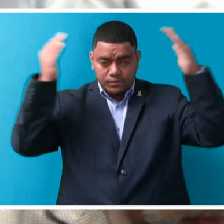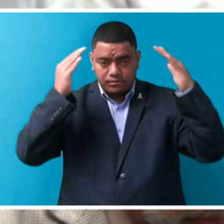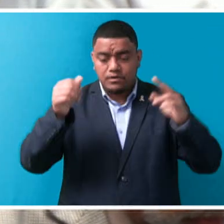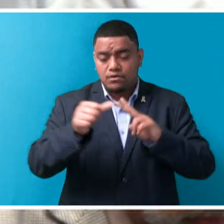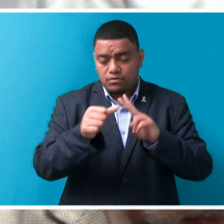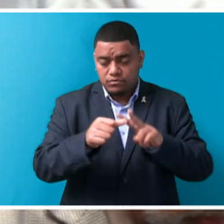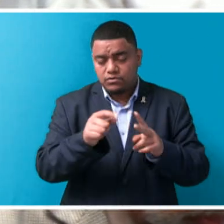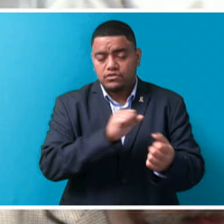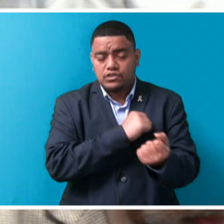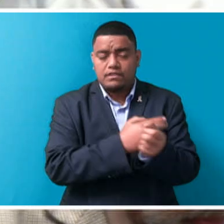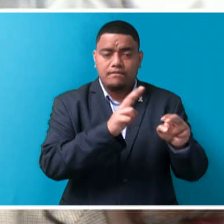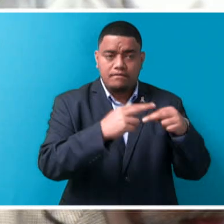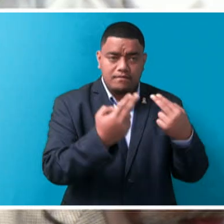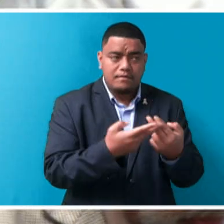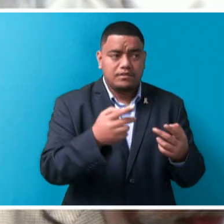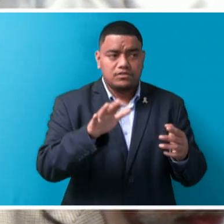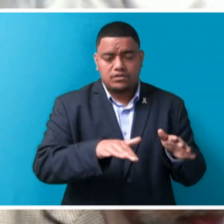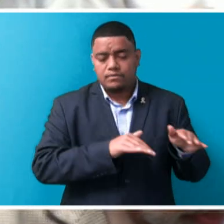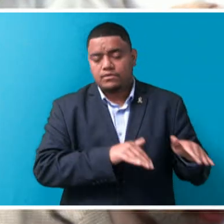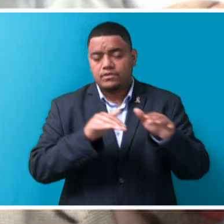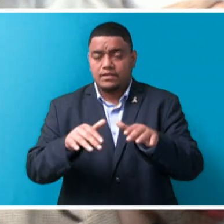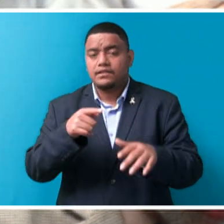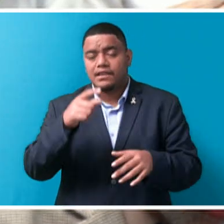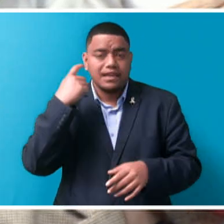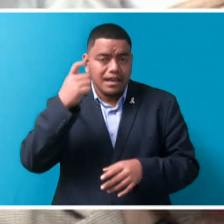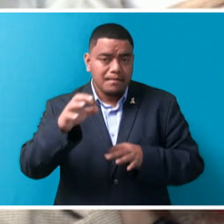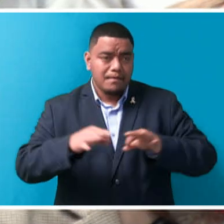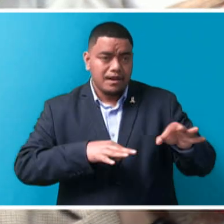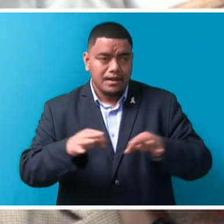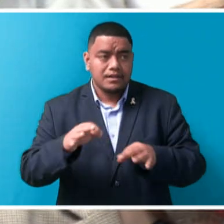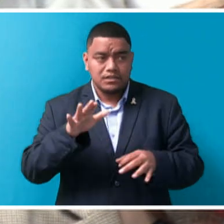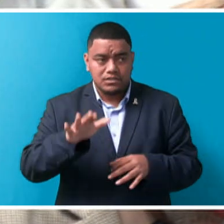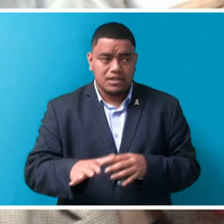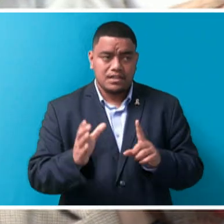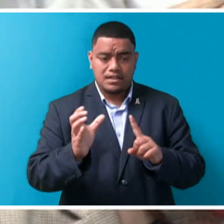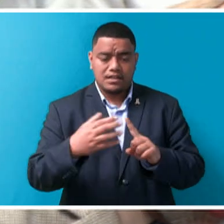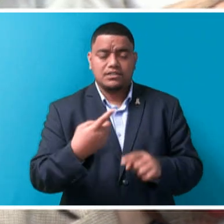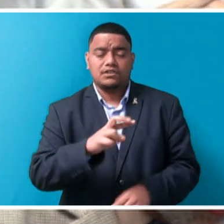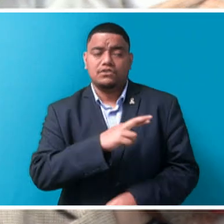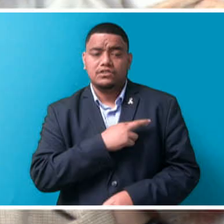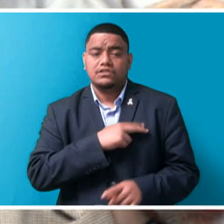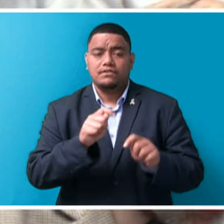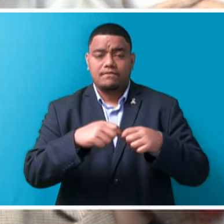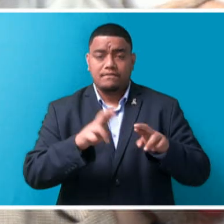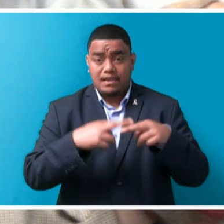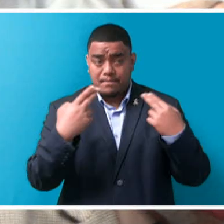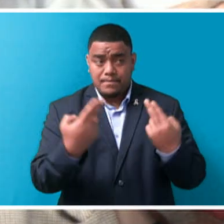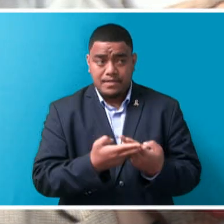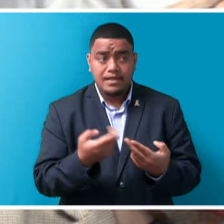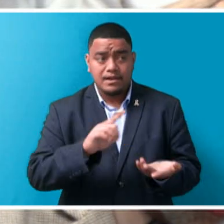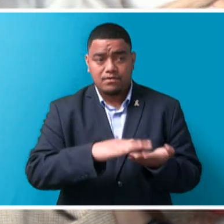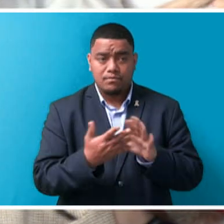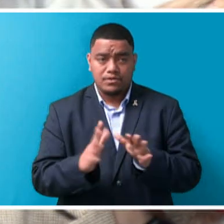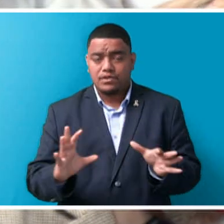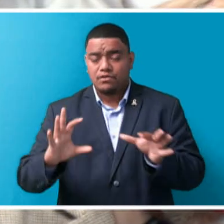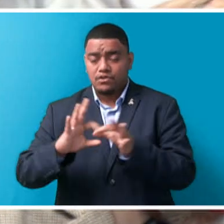strengthen family and child participation in ongoing care planning, ensuring that a child's cultural, religious, family, and community connections